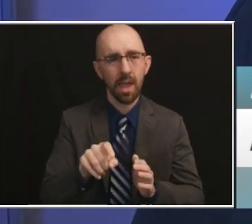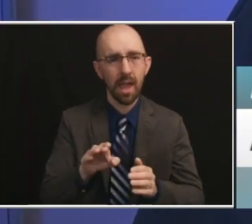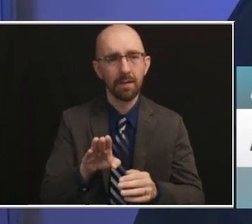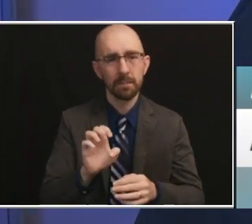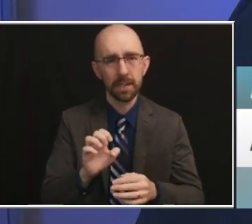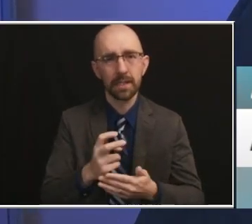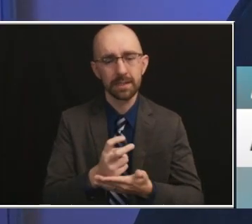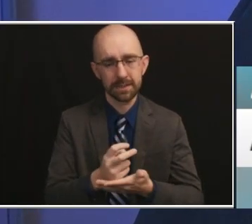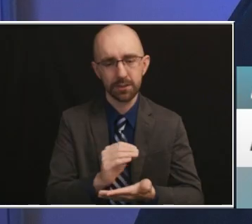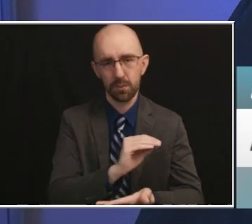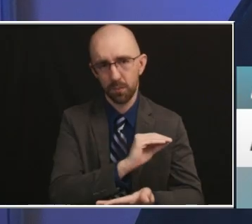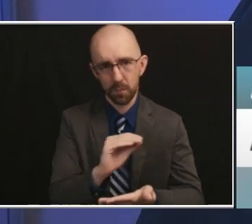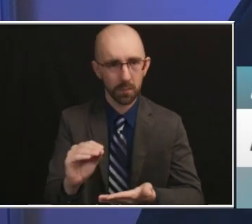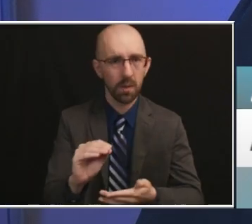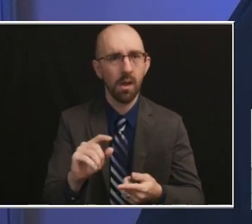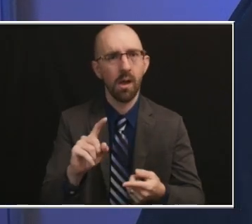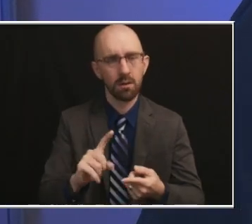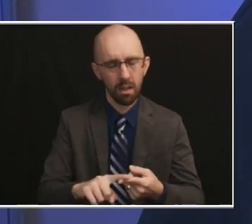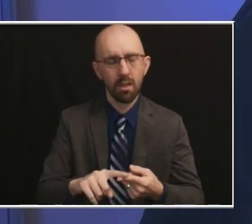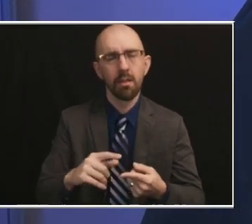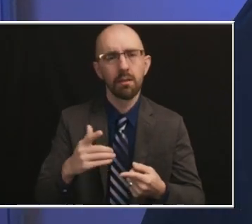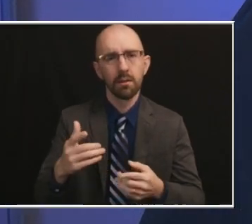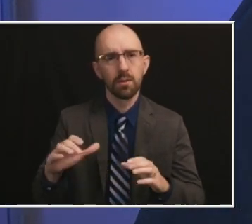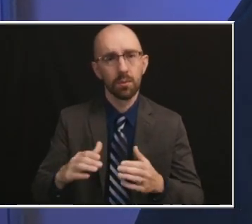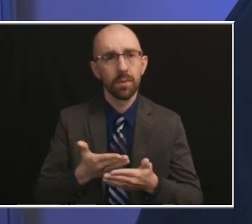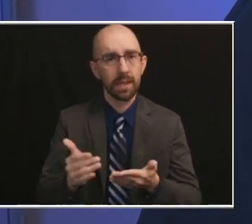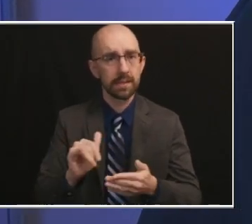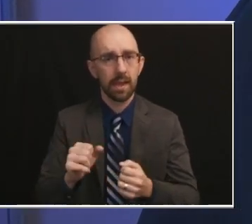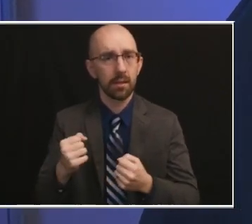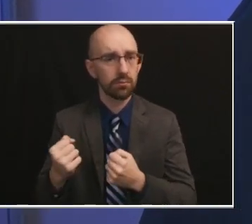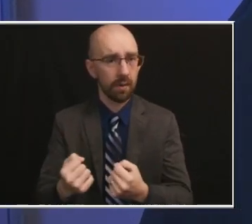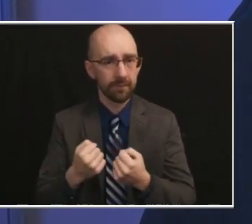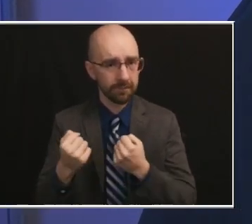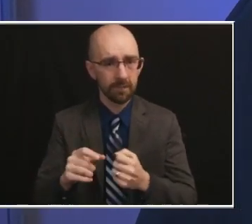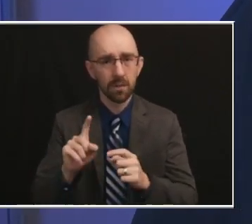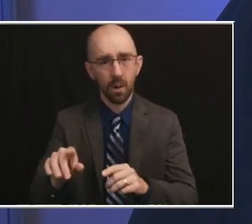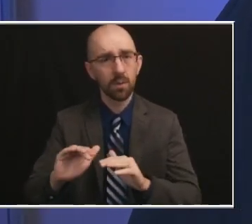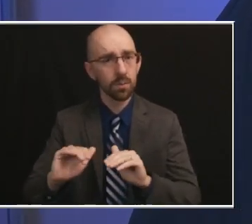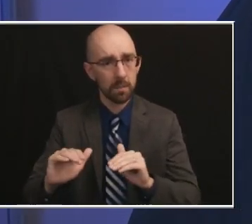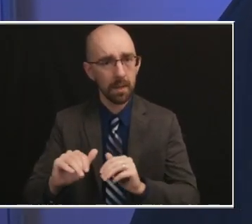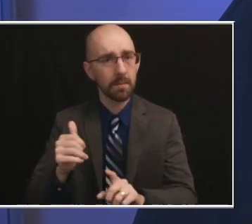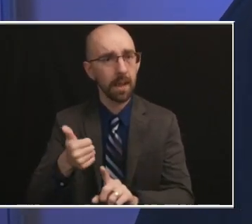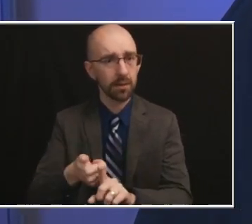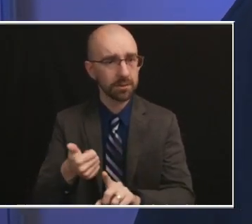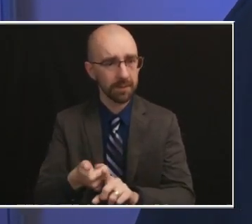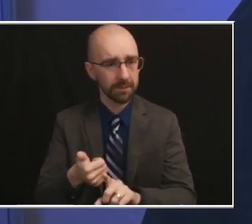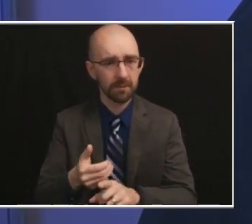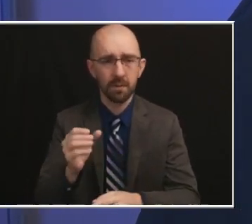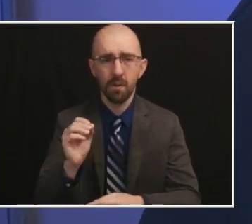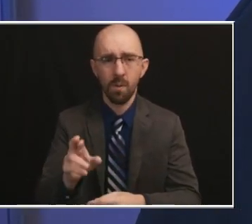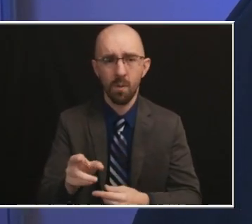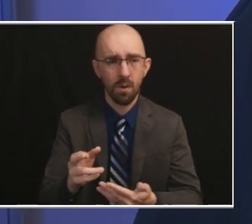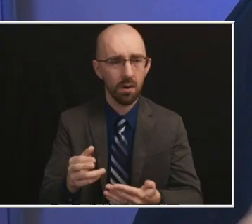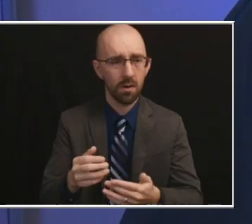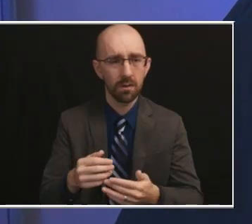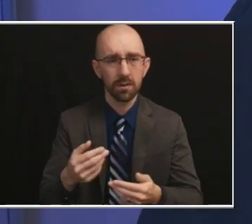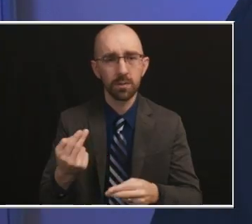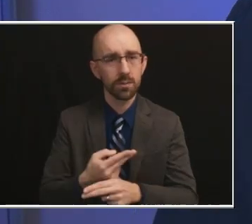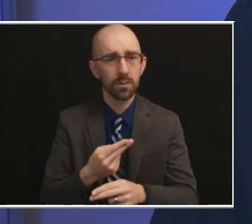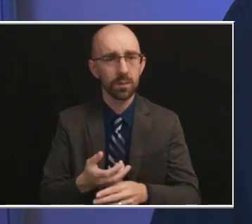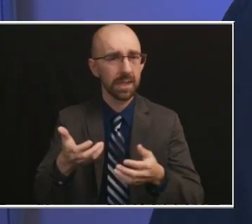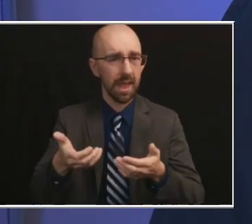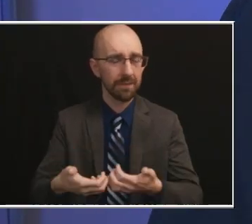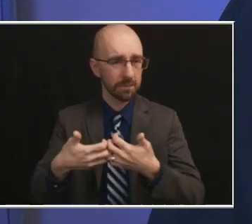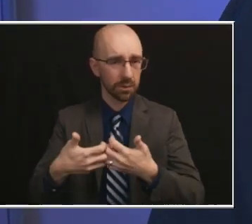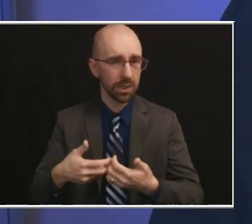order to do things like drive or go swimming by yourself or operate heavy machinery if you're a